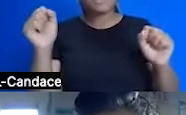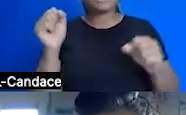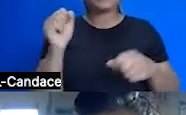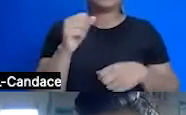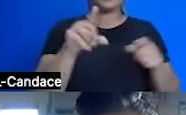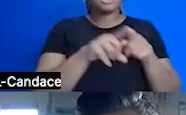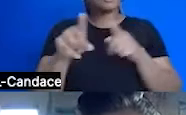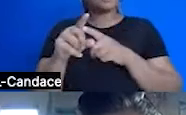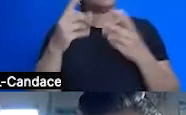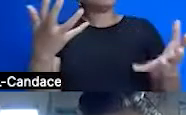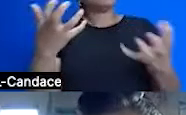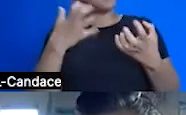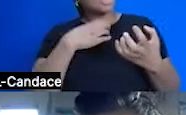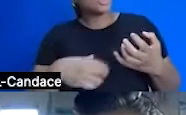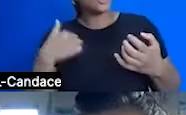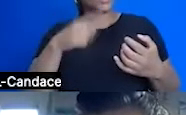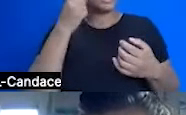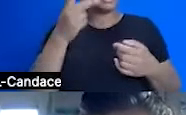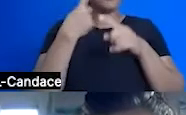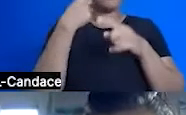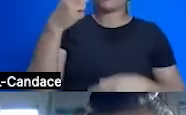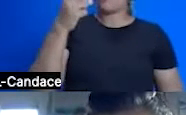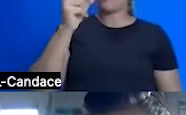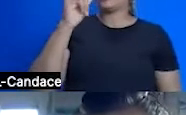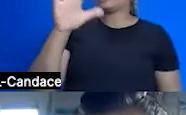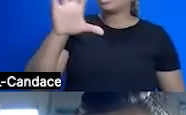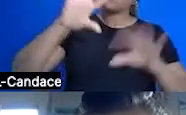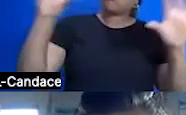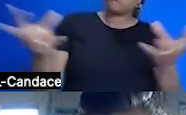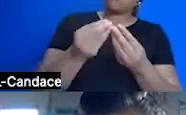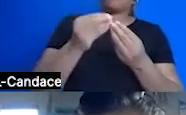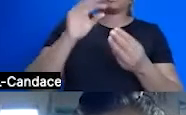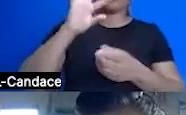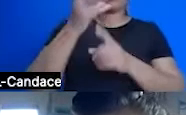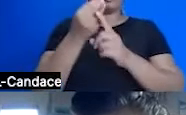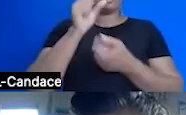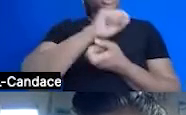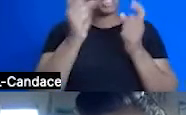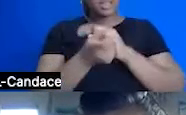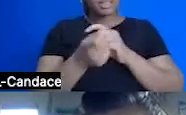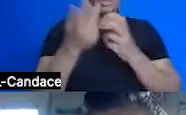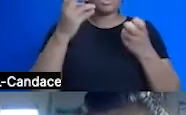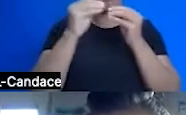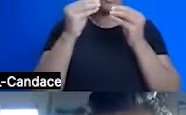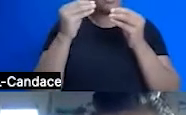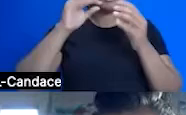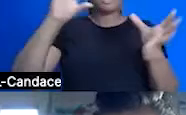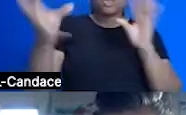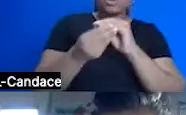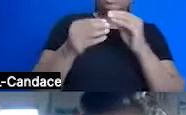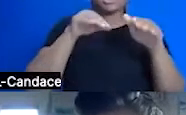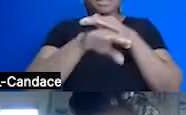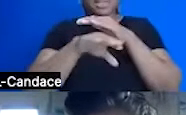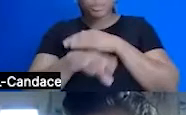well as the desire that we're seeing for holistic culture change, right? To make the field more inclusive, more accessible, and grounded in